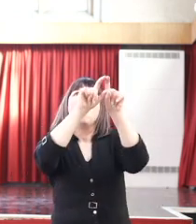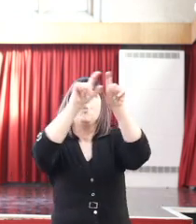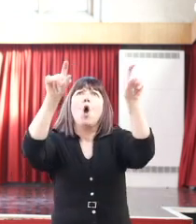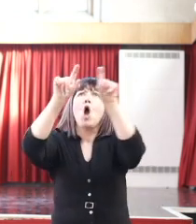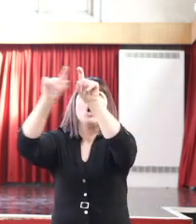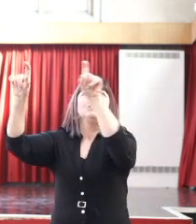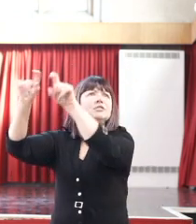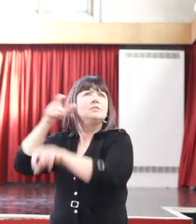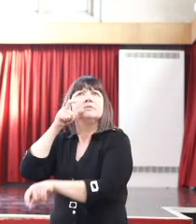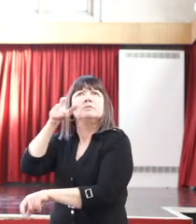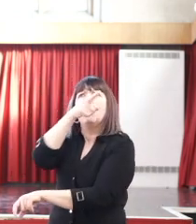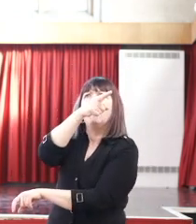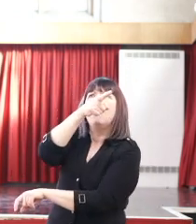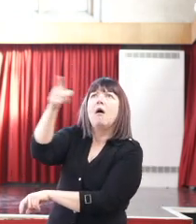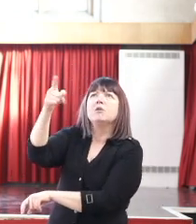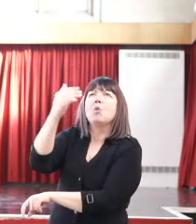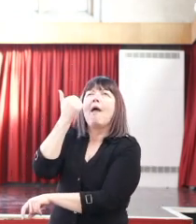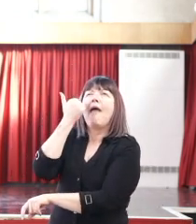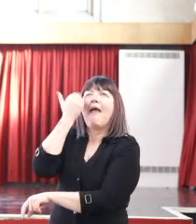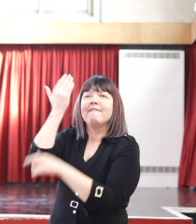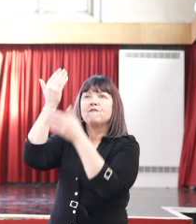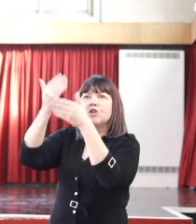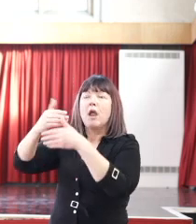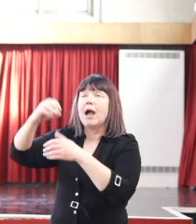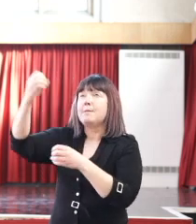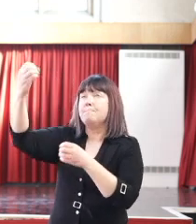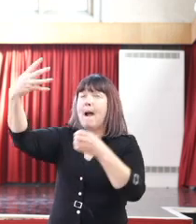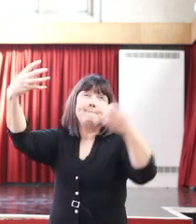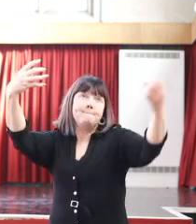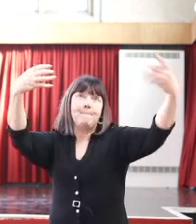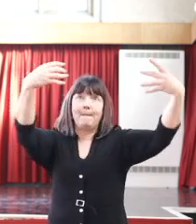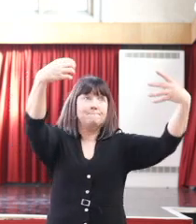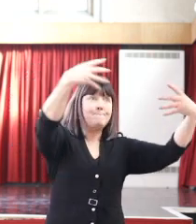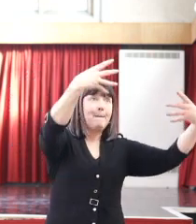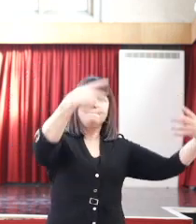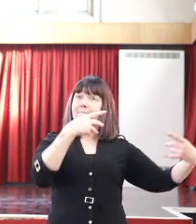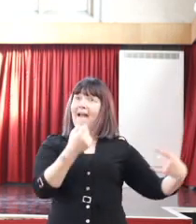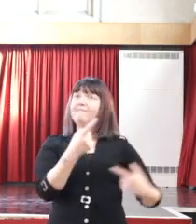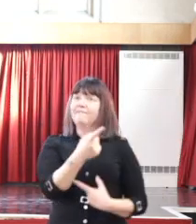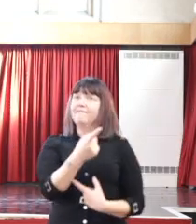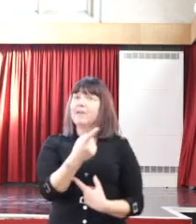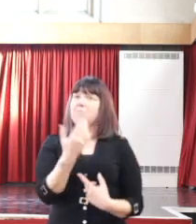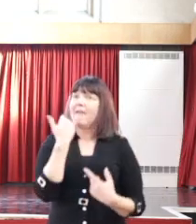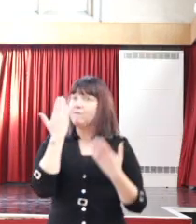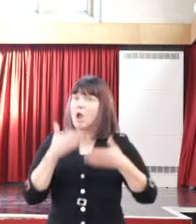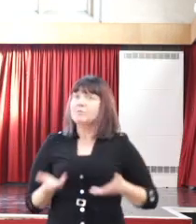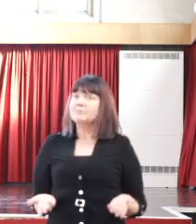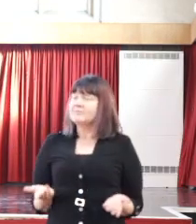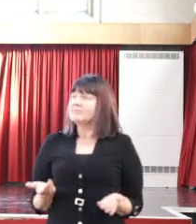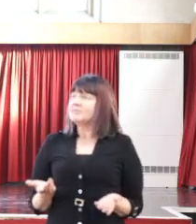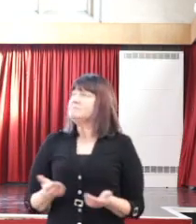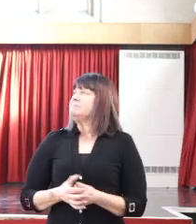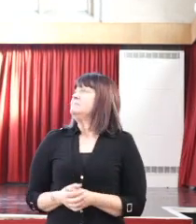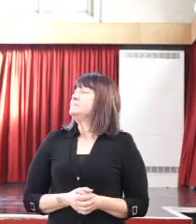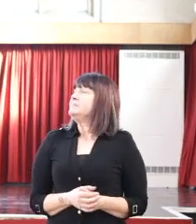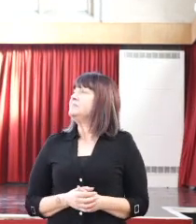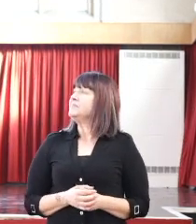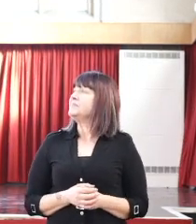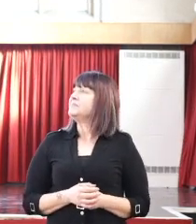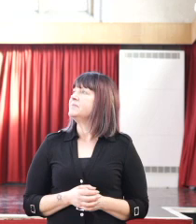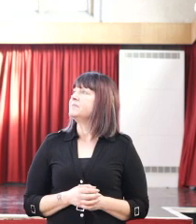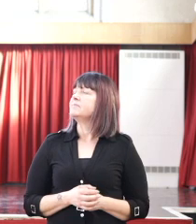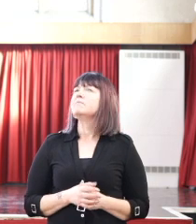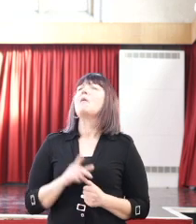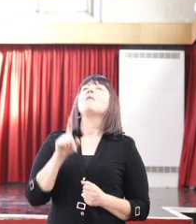by timer, came on every night for the beachfront. So and there was an